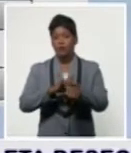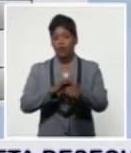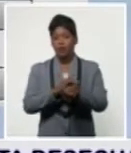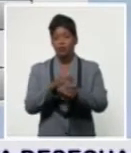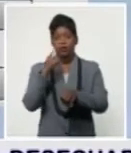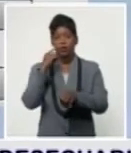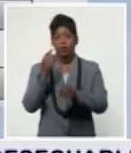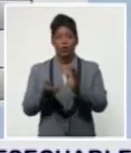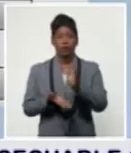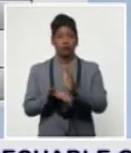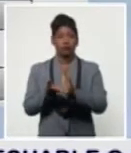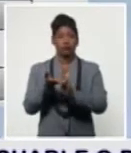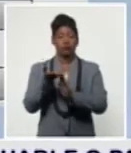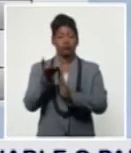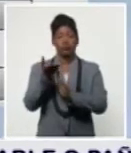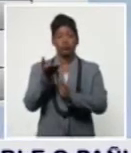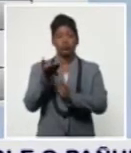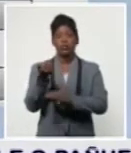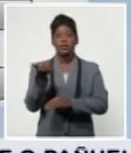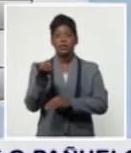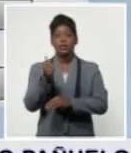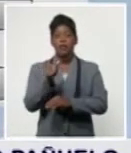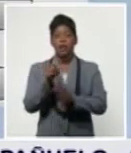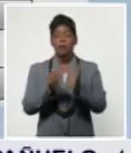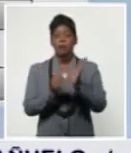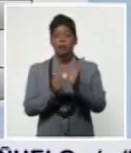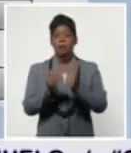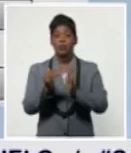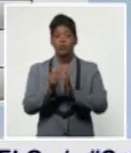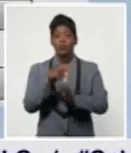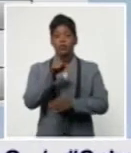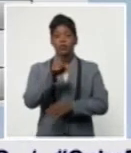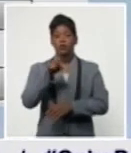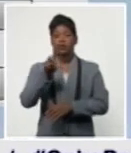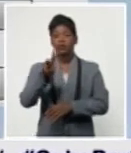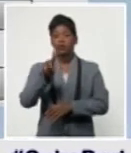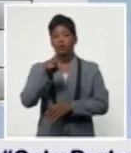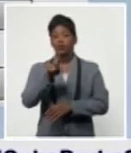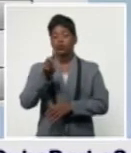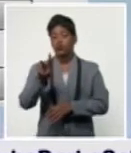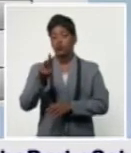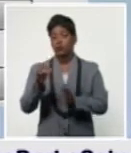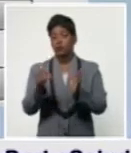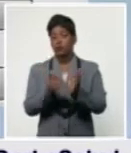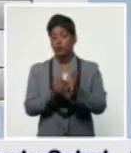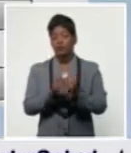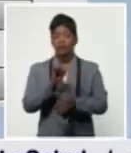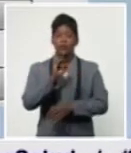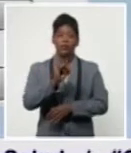160,247 cases were diagnosed yesterday, bringing the total to